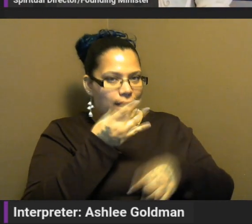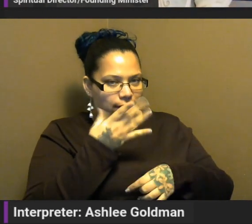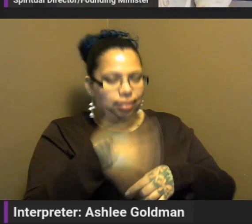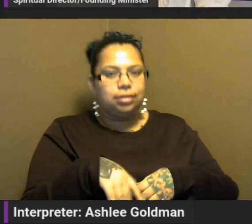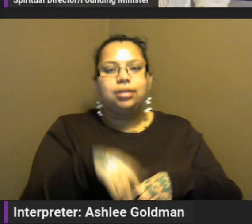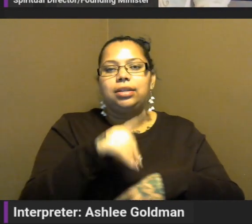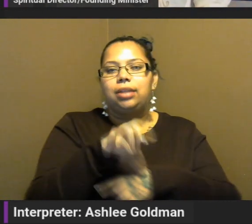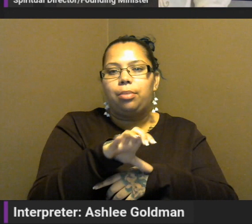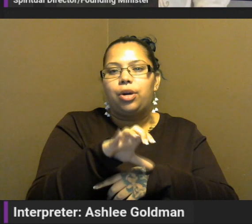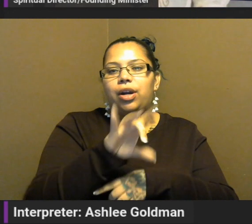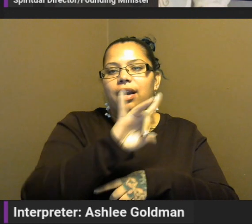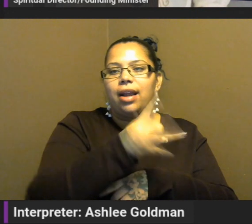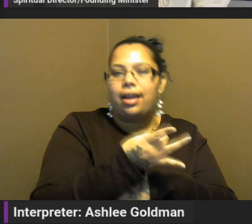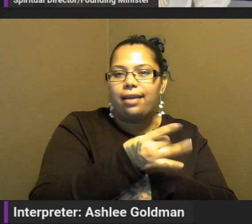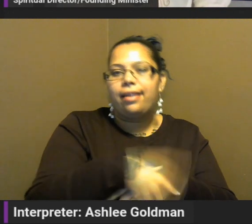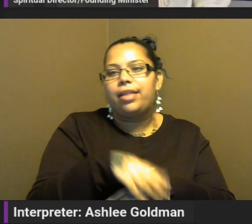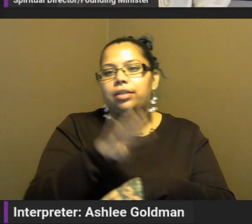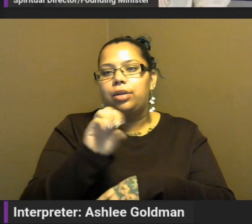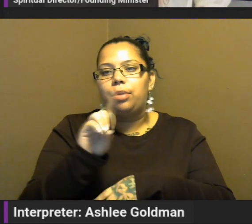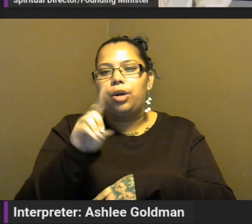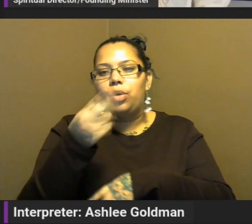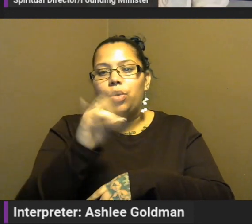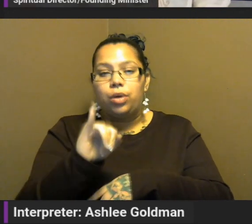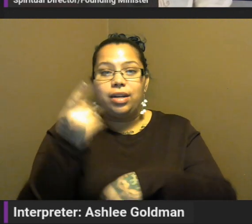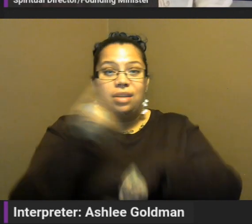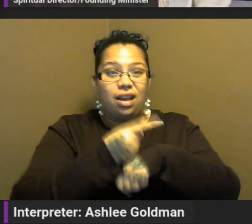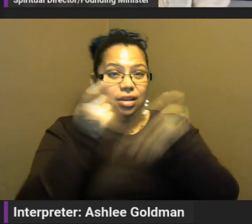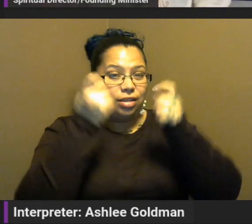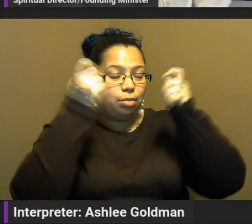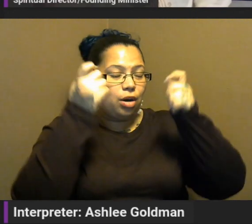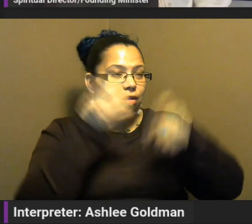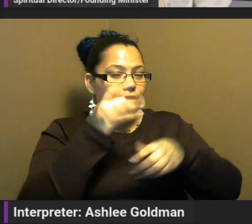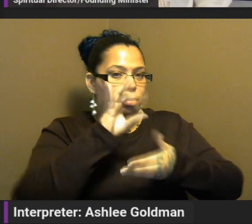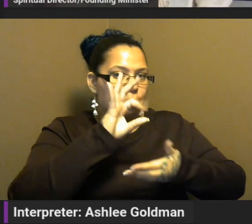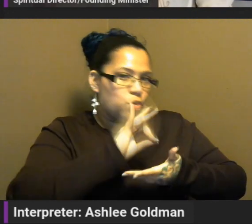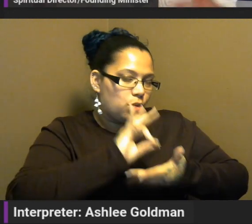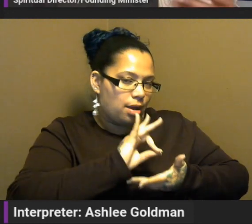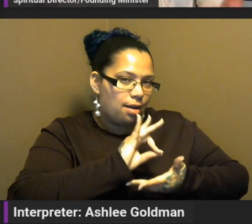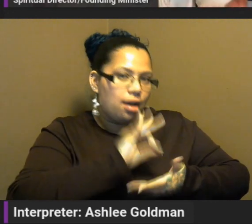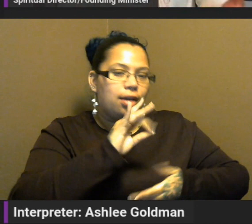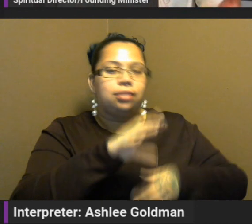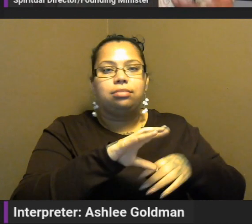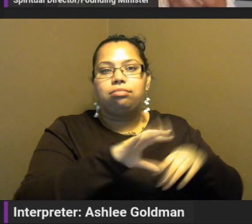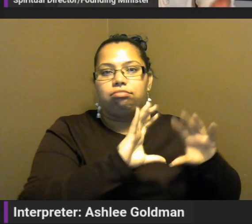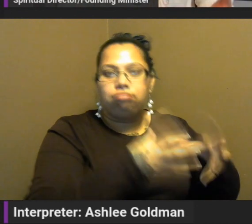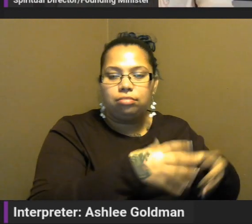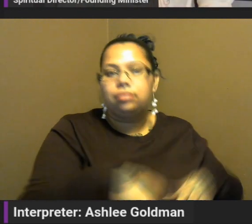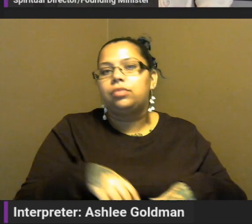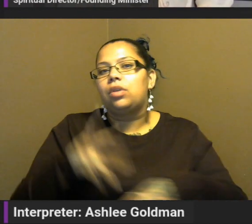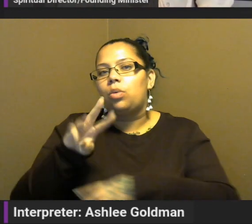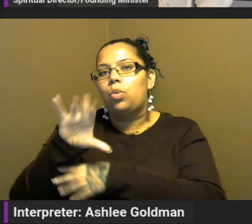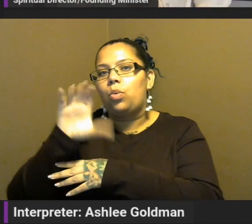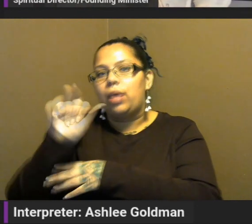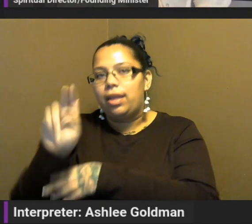Day, celebrating the enlightenment of the Buddha. In much of the Buddhist world, the Wiccan tradition of Yule